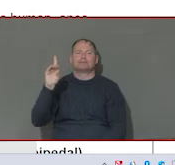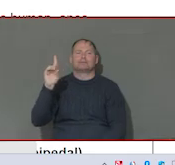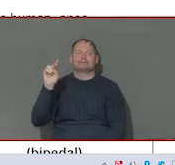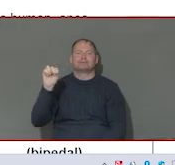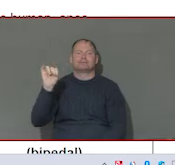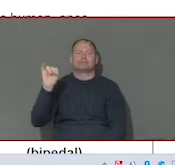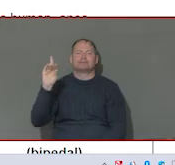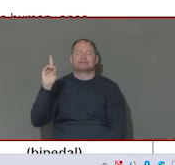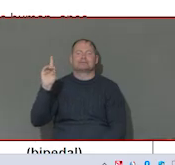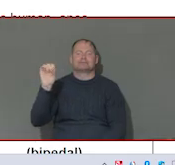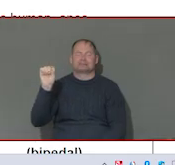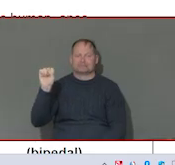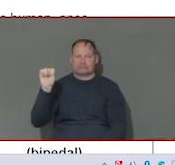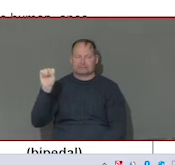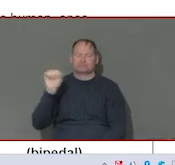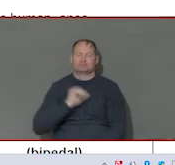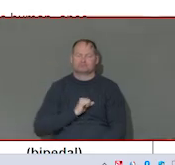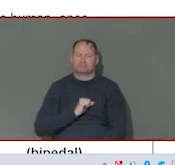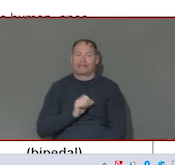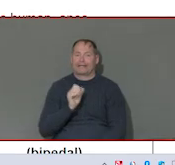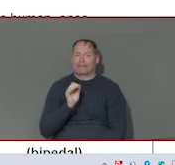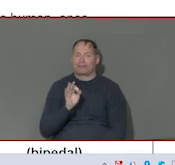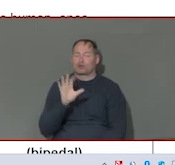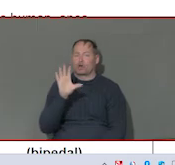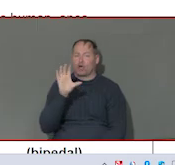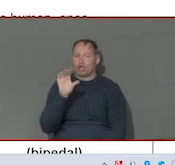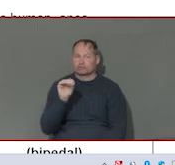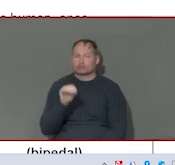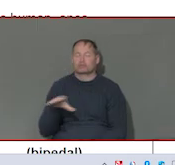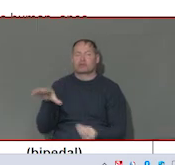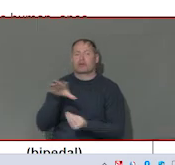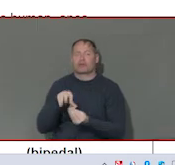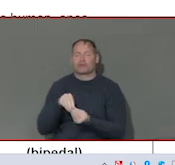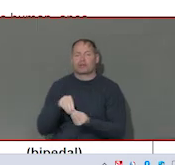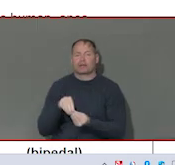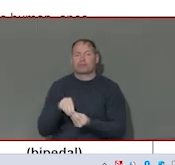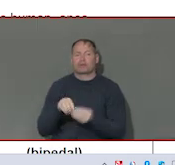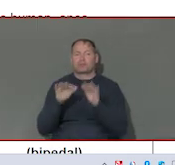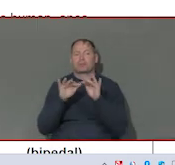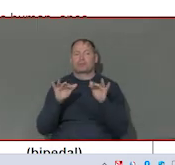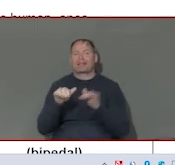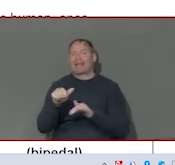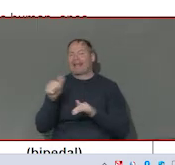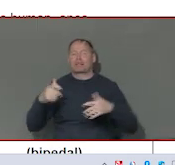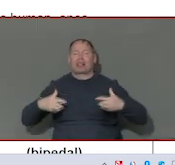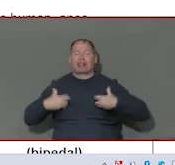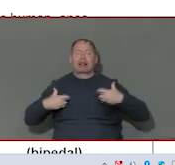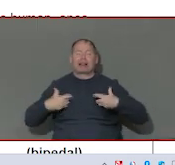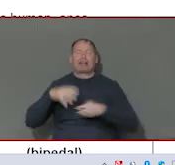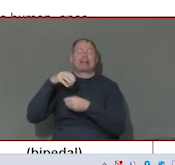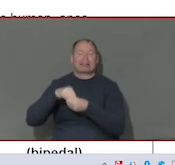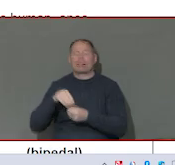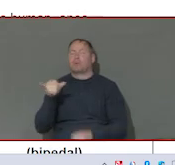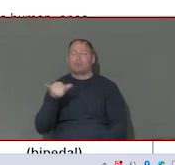that. When you are asked the family in which modern humans and other primates fall into,